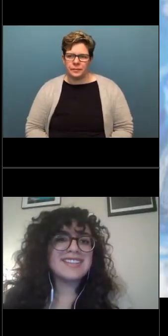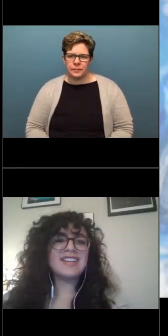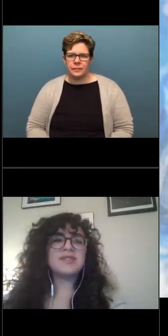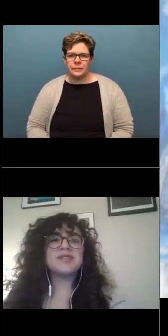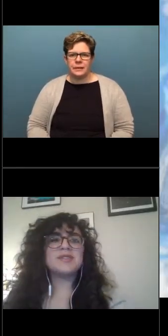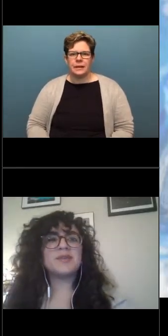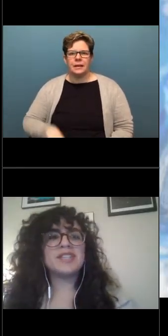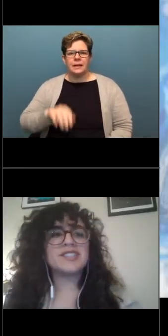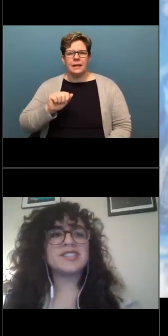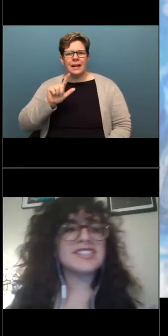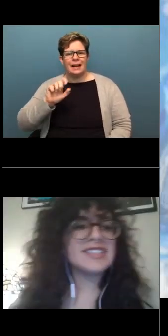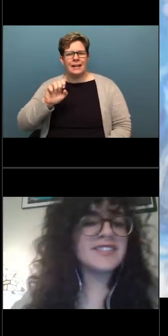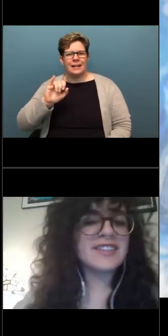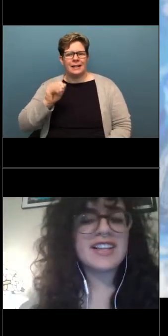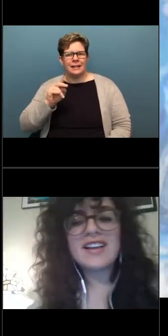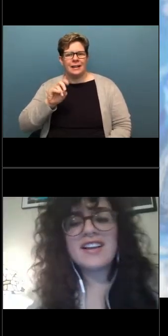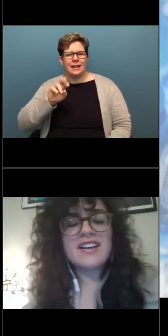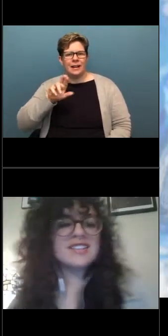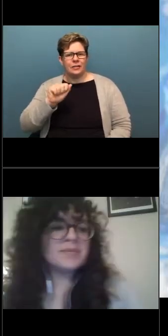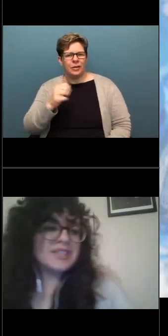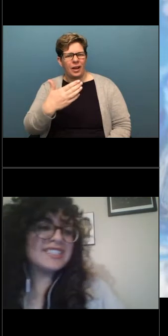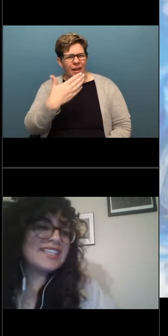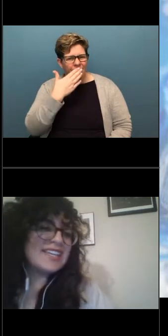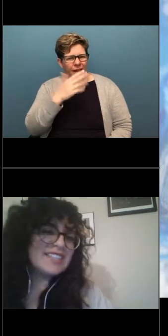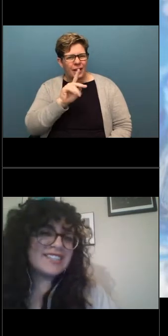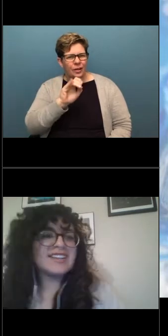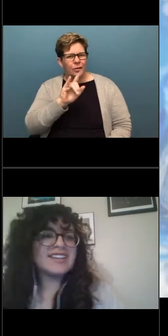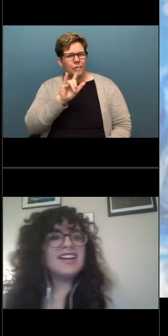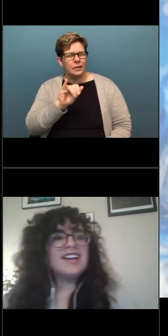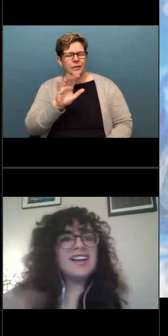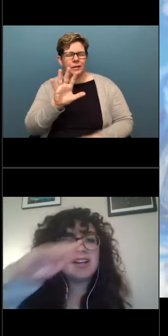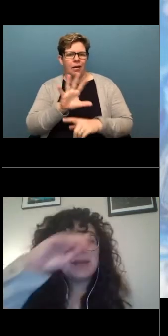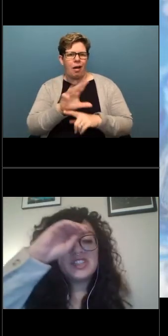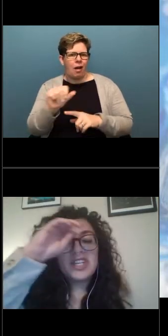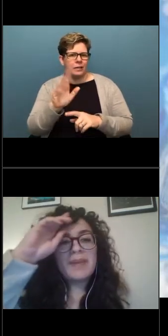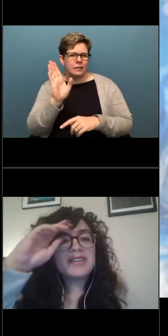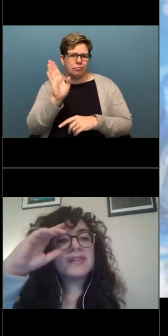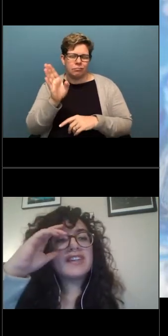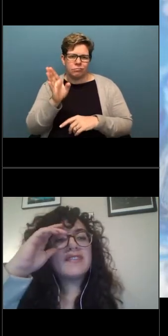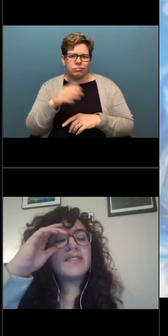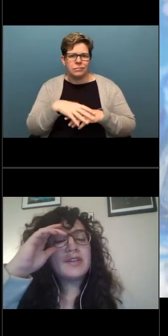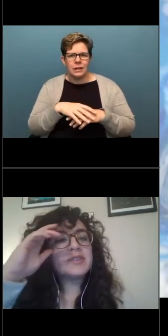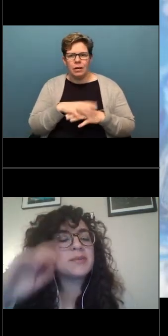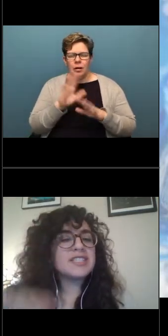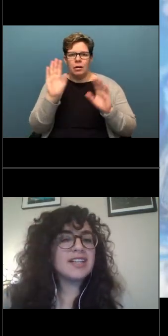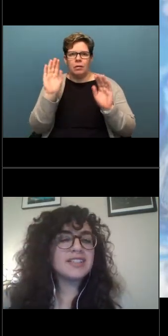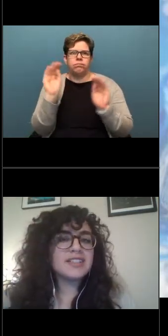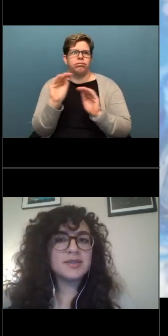Yes, thank you so much, Kristy, for that awesome presentation. Jam-packed with